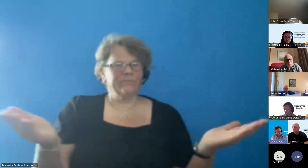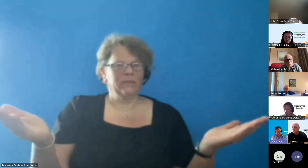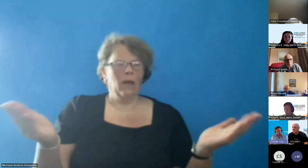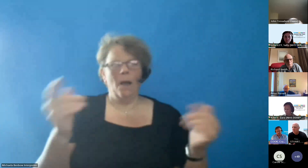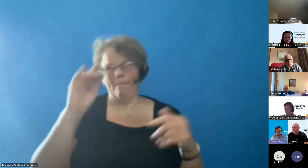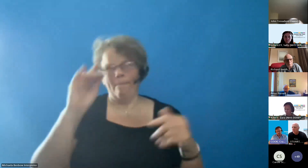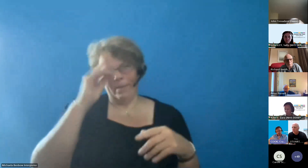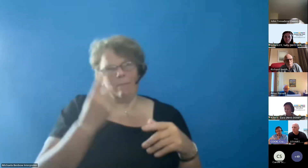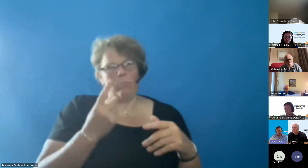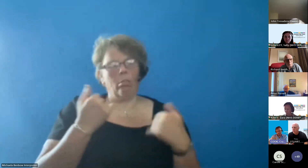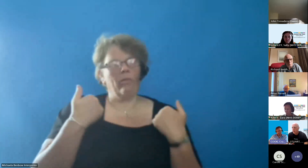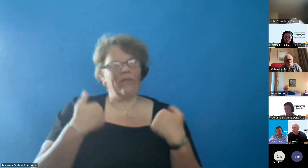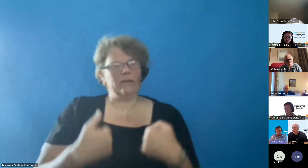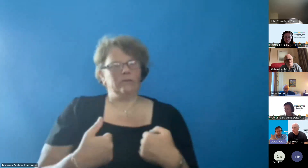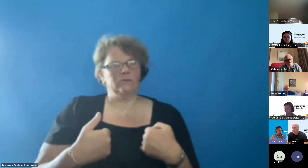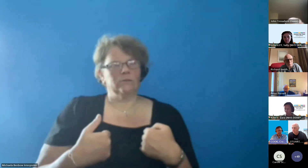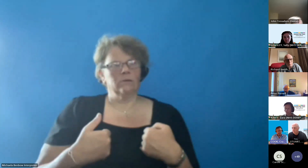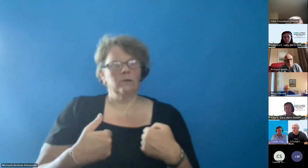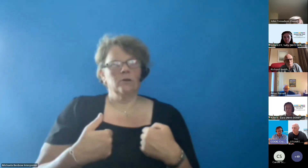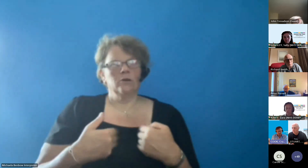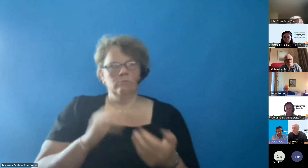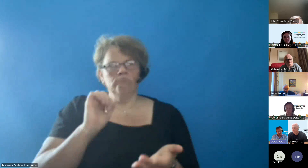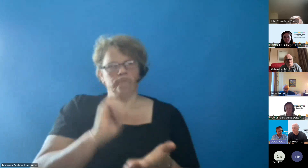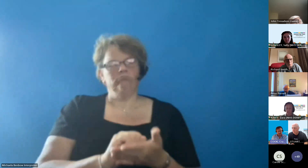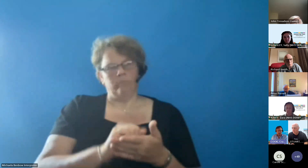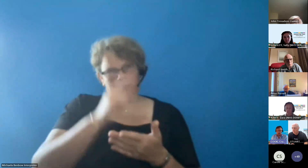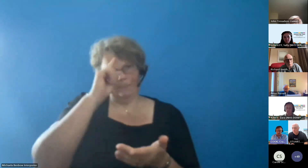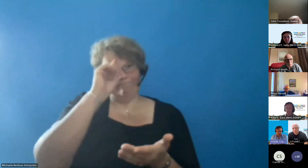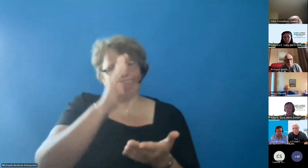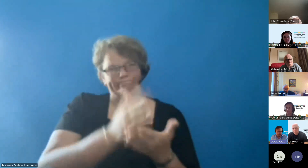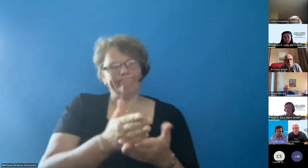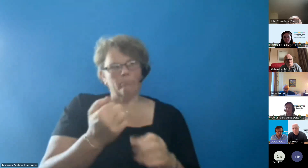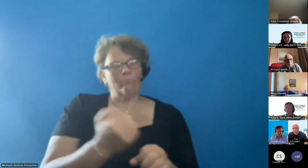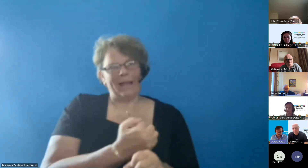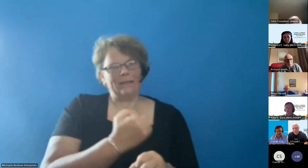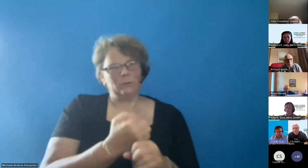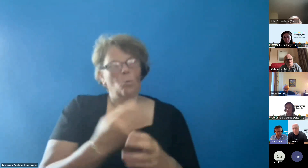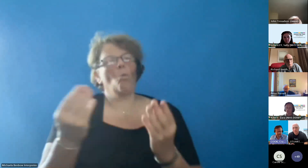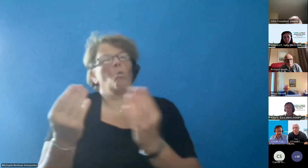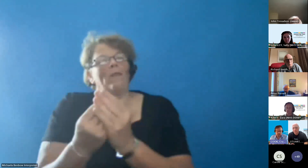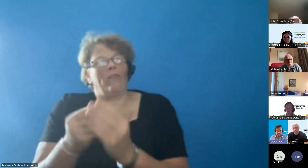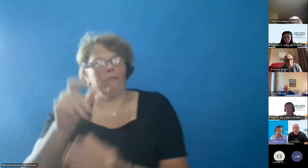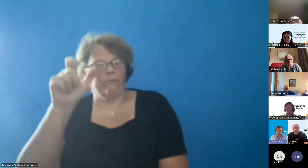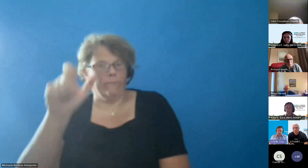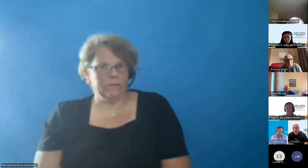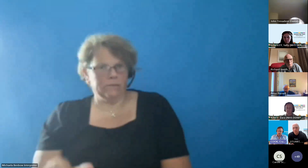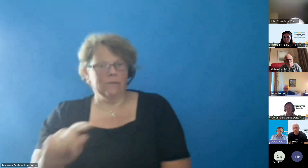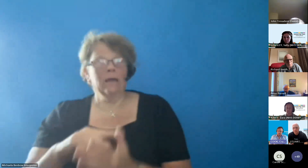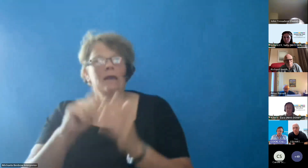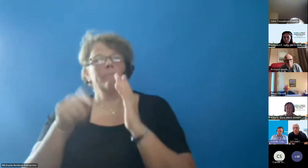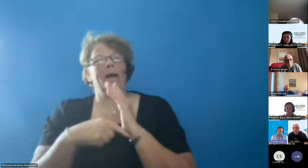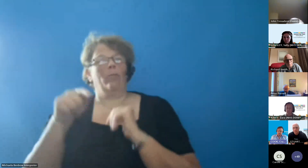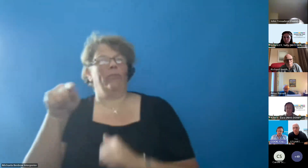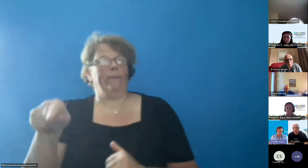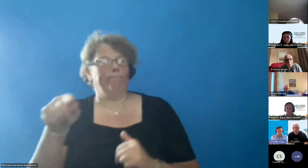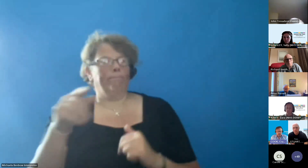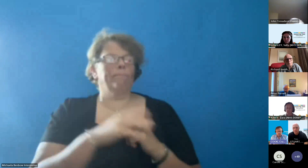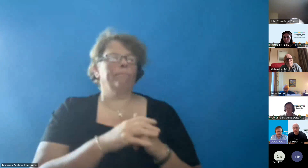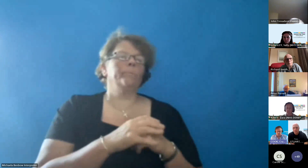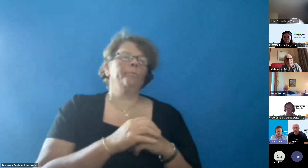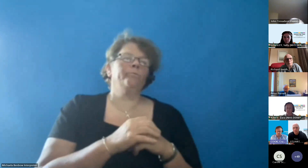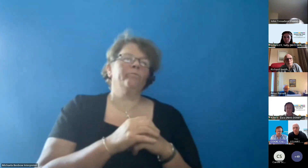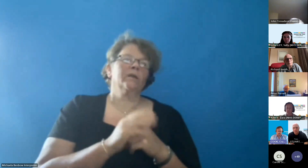and their conditions so that the right decisions can be made with them and about them is something that's happening now. So